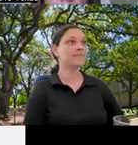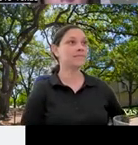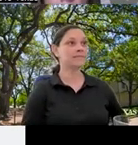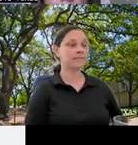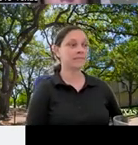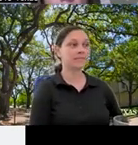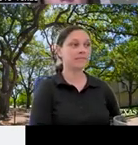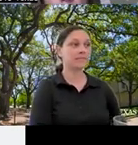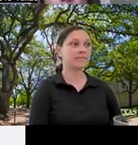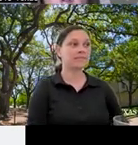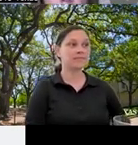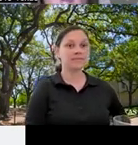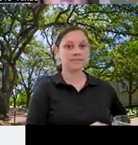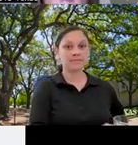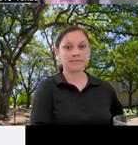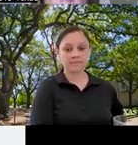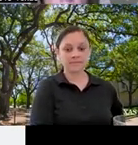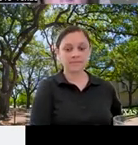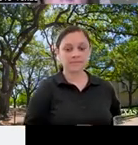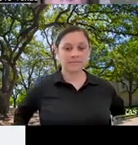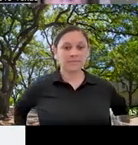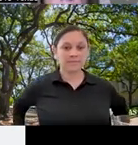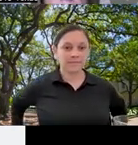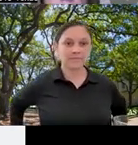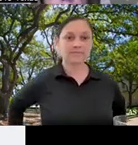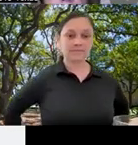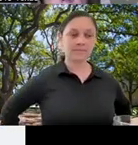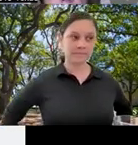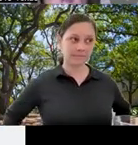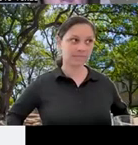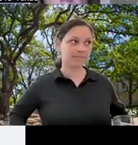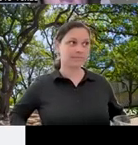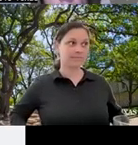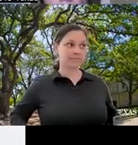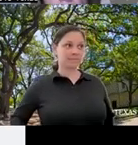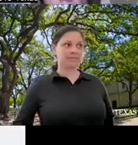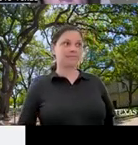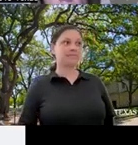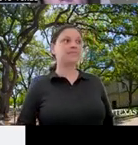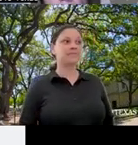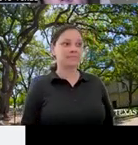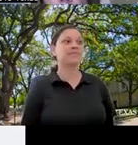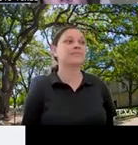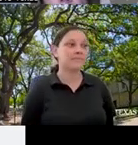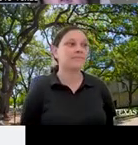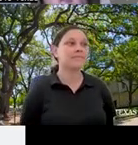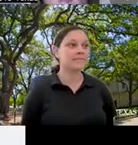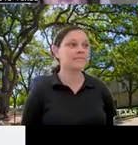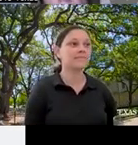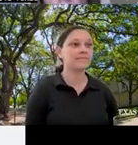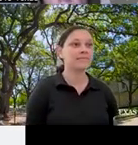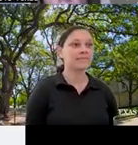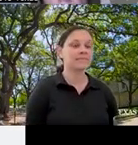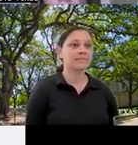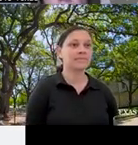If in the statement it referred to all children or all families